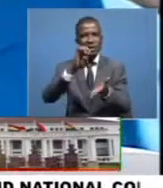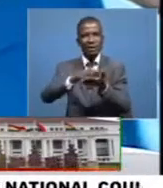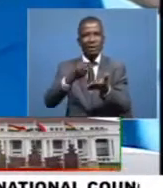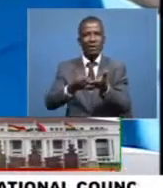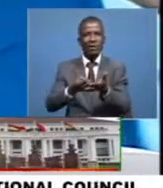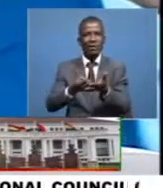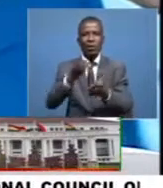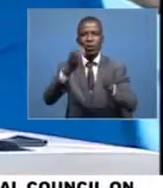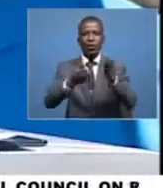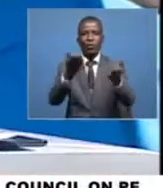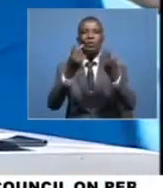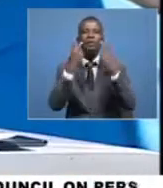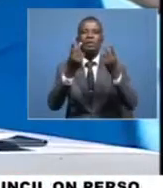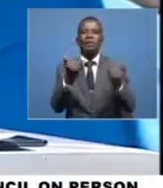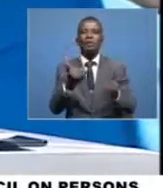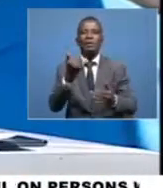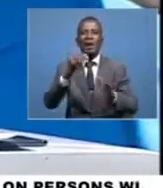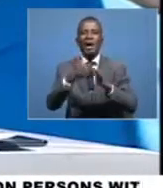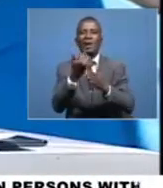the court now?